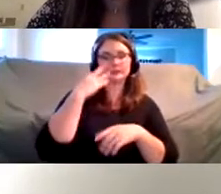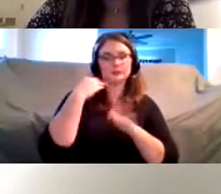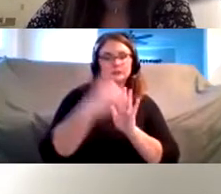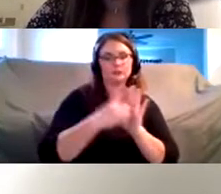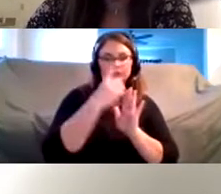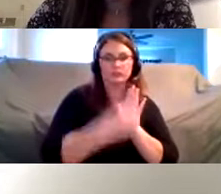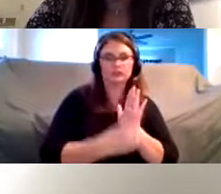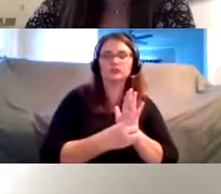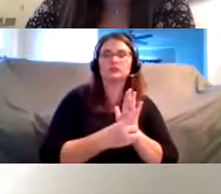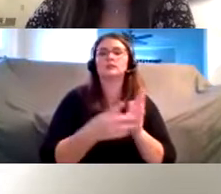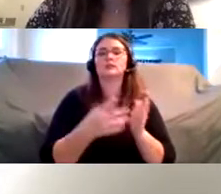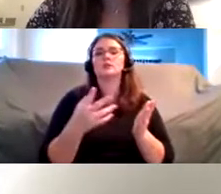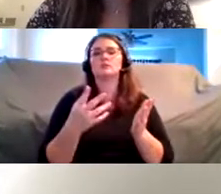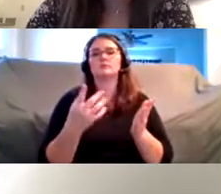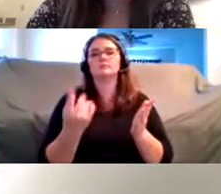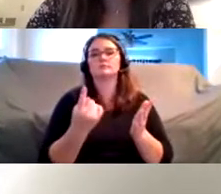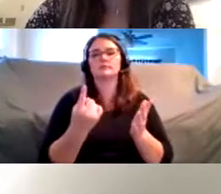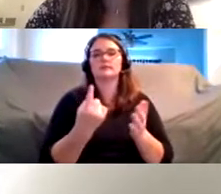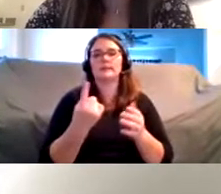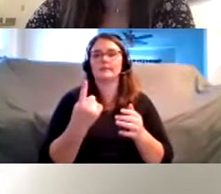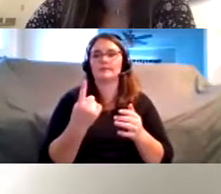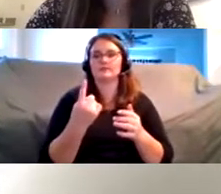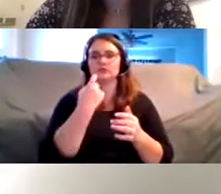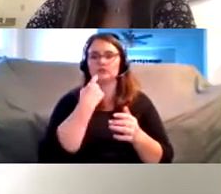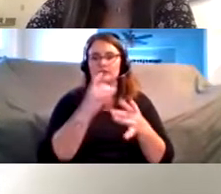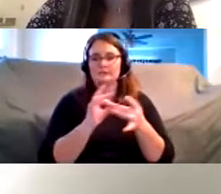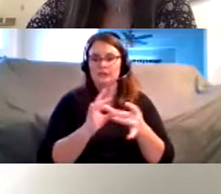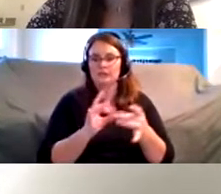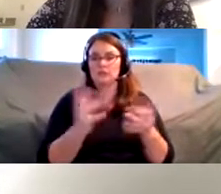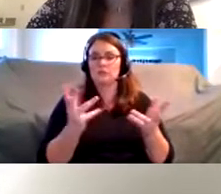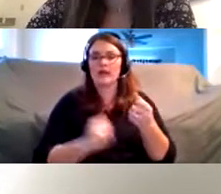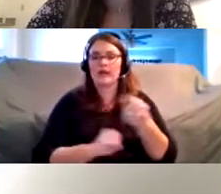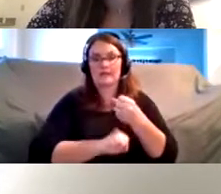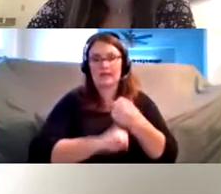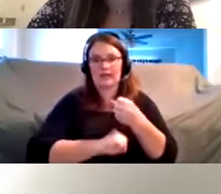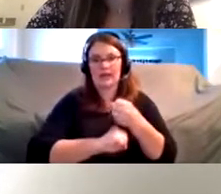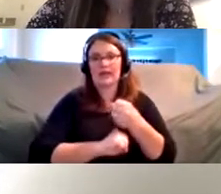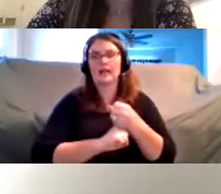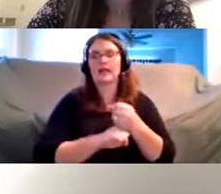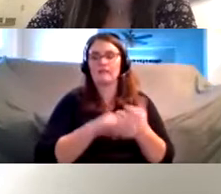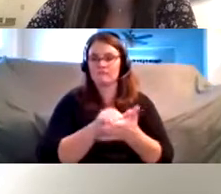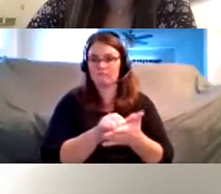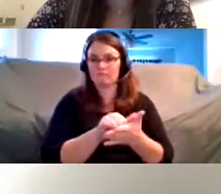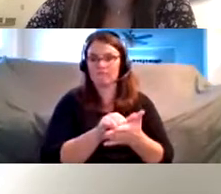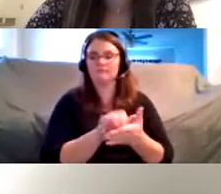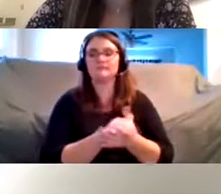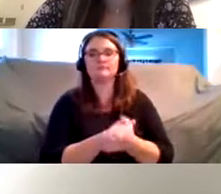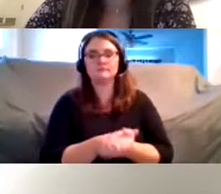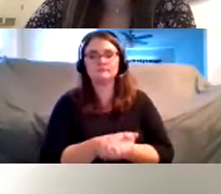was also something that someone else just mentioned recently, and it's the advocating part. And I turned